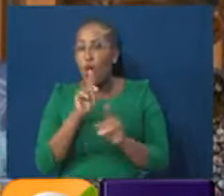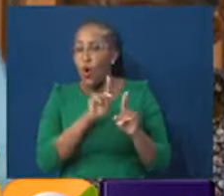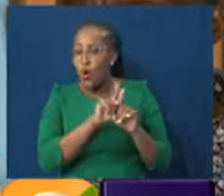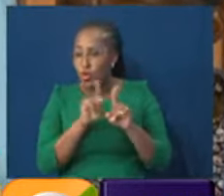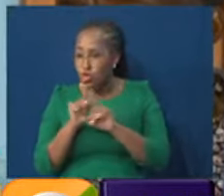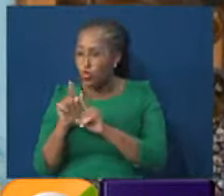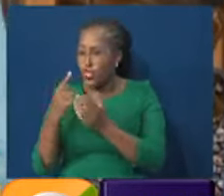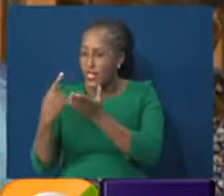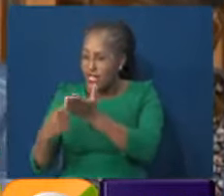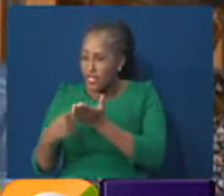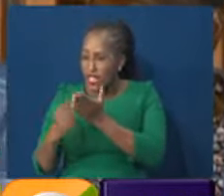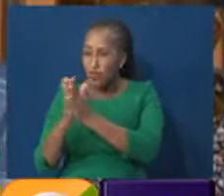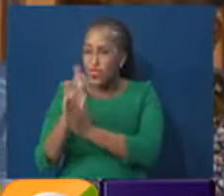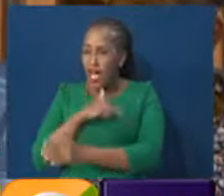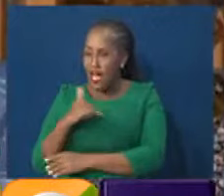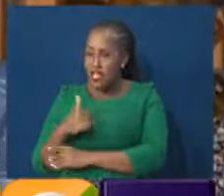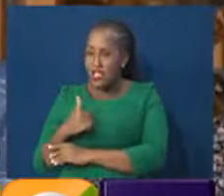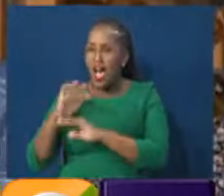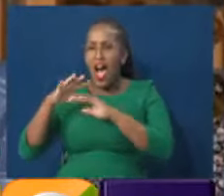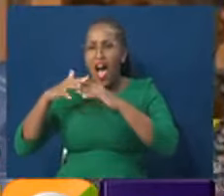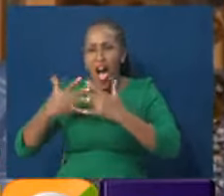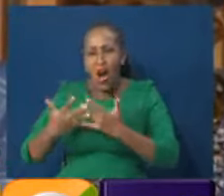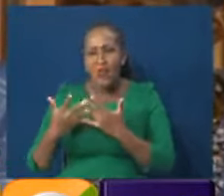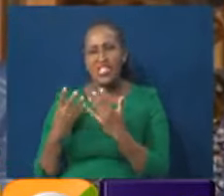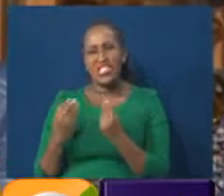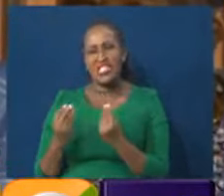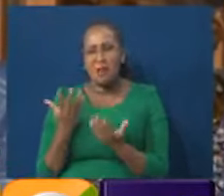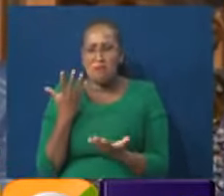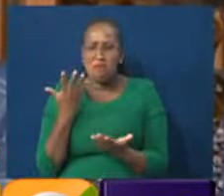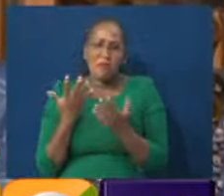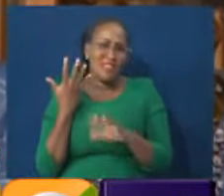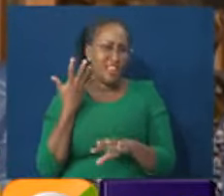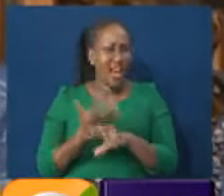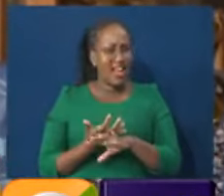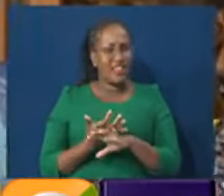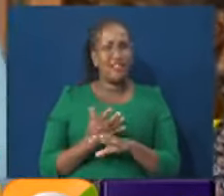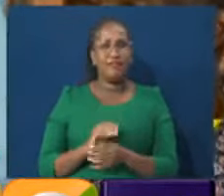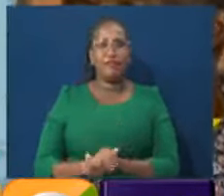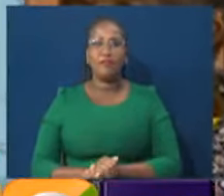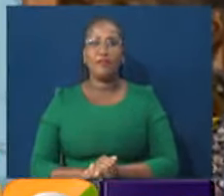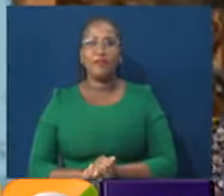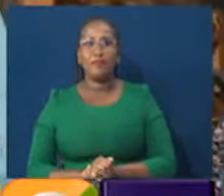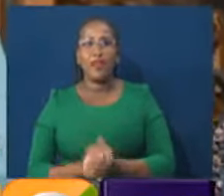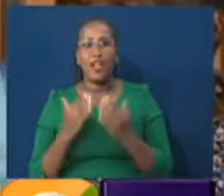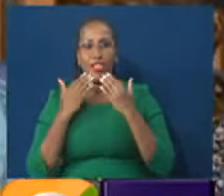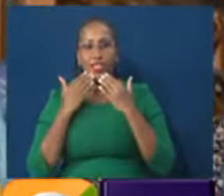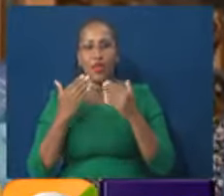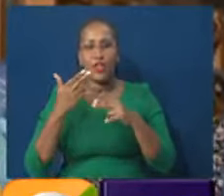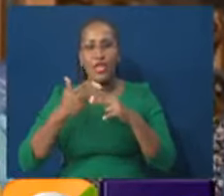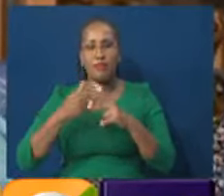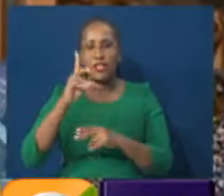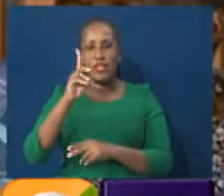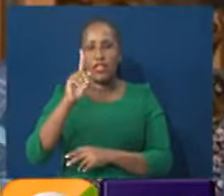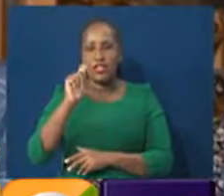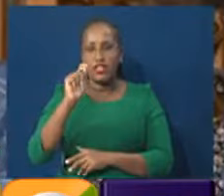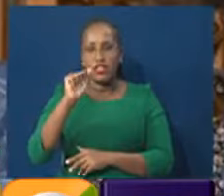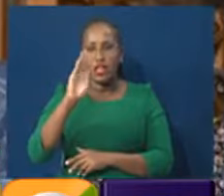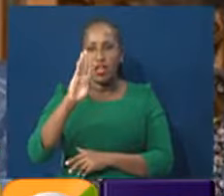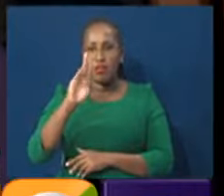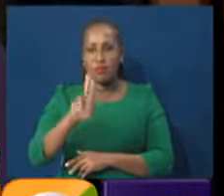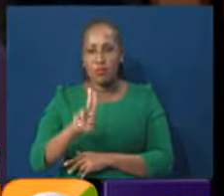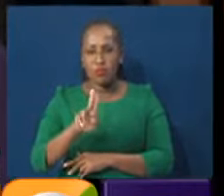just discussing with us how it has been easy or difficult for him. Tabu. Oh, thank you. My name is Atabu Charles, Chairman Bunge la